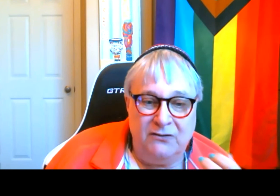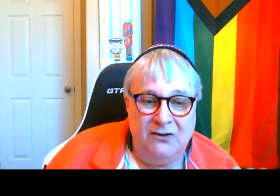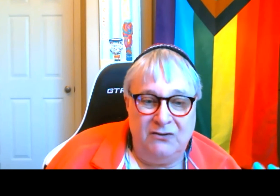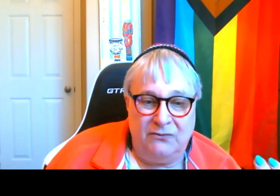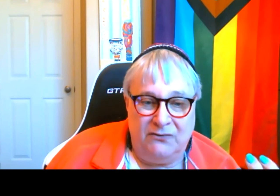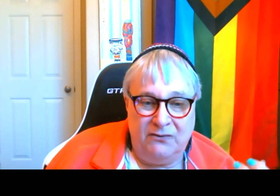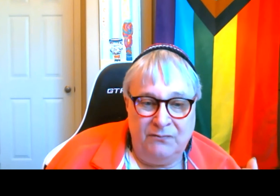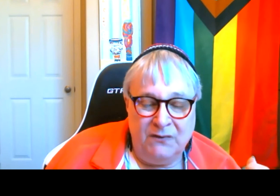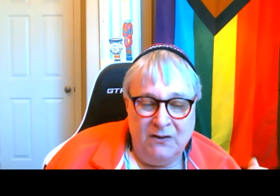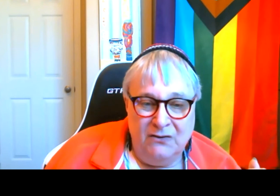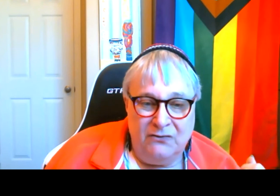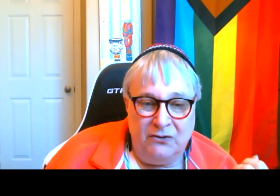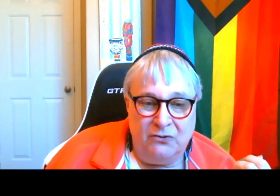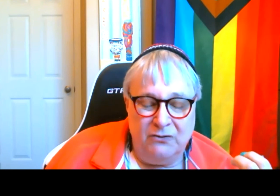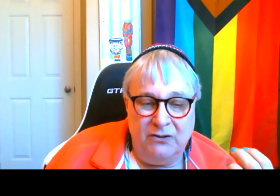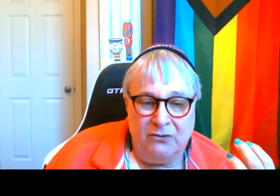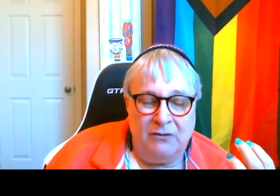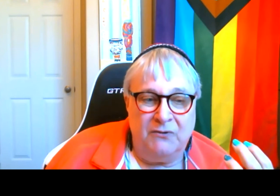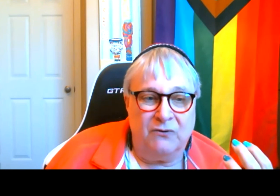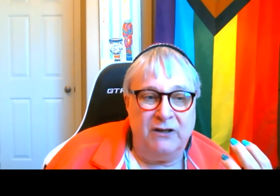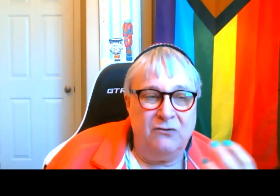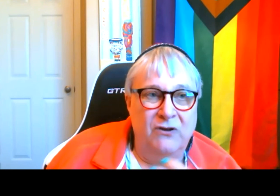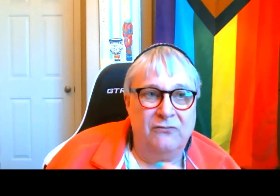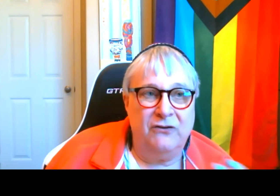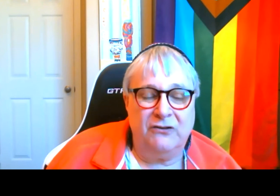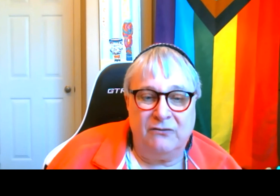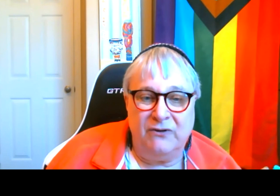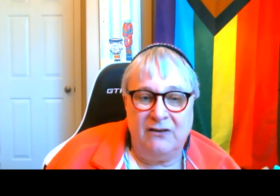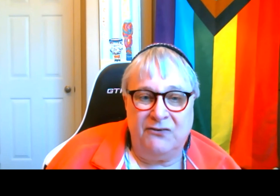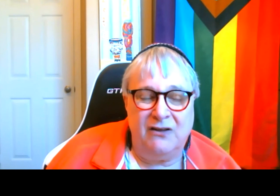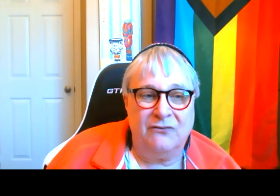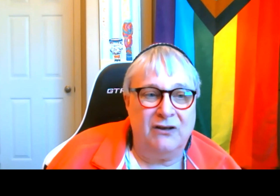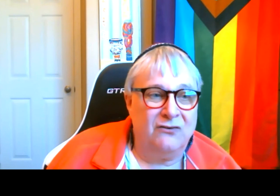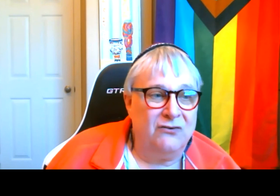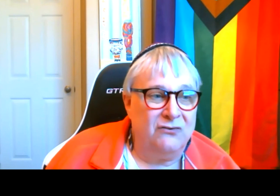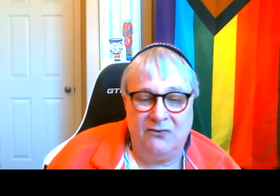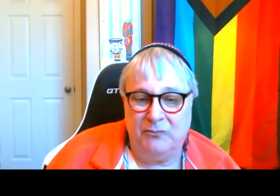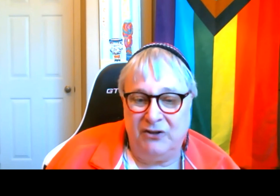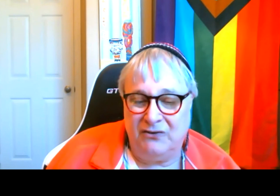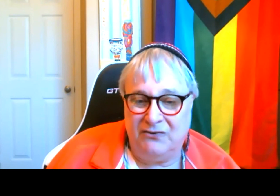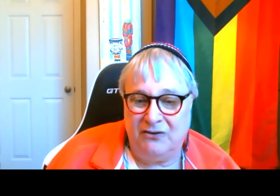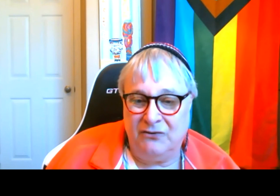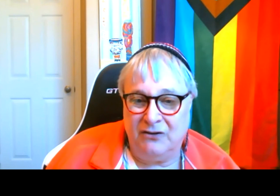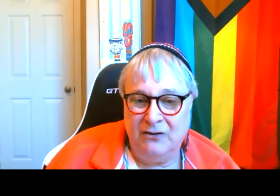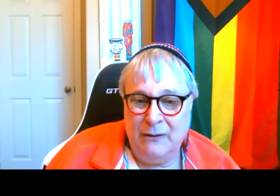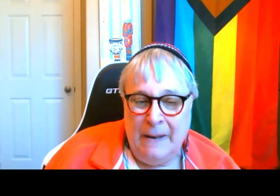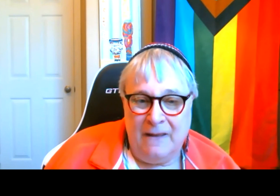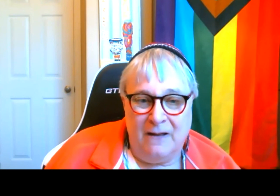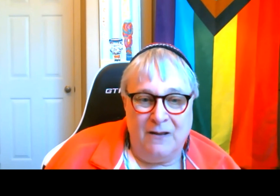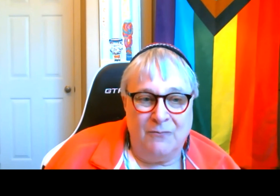It continues. So, I mean, we're getting way afield, and we still haven't gotten to disability stuff